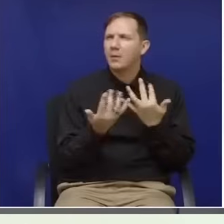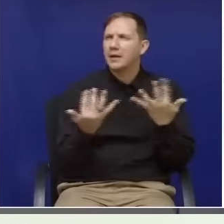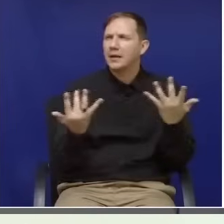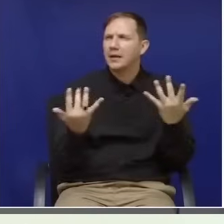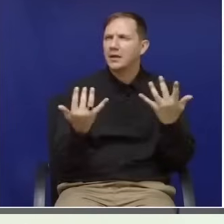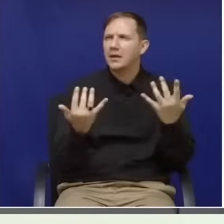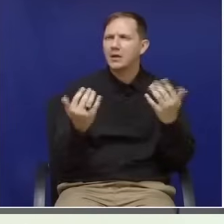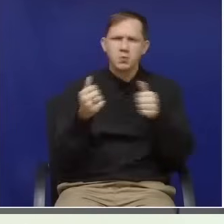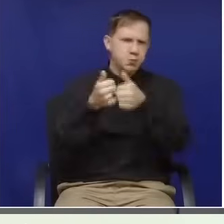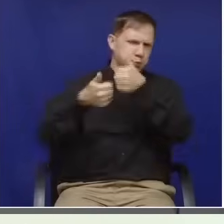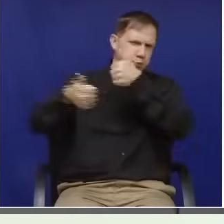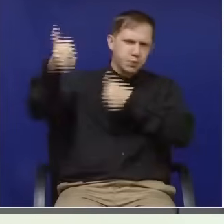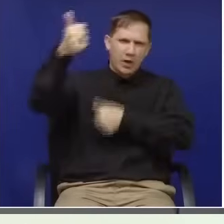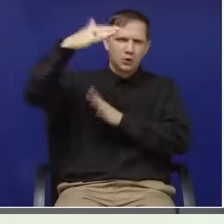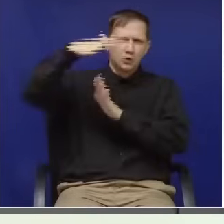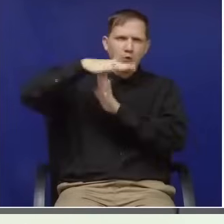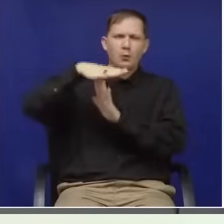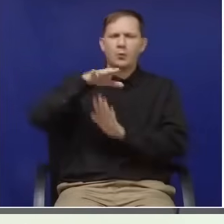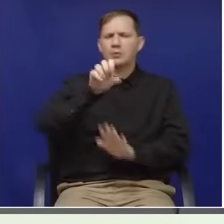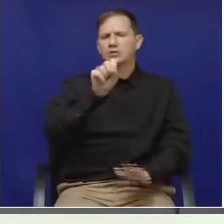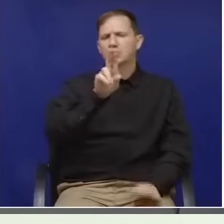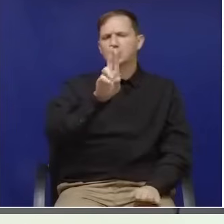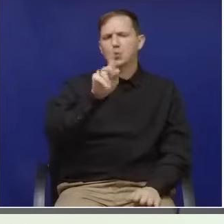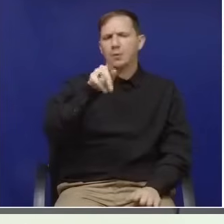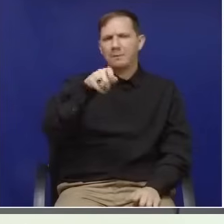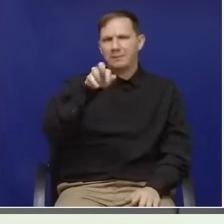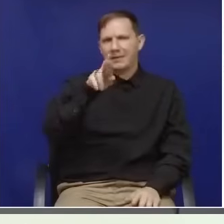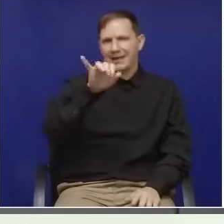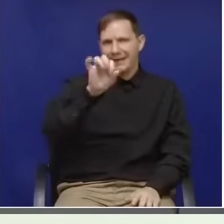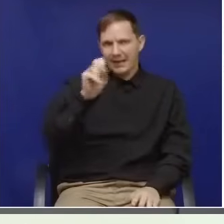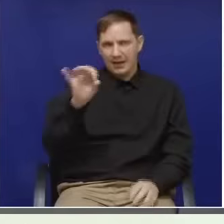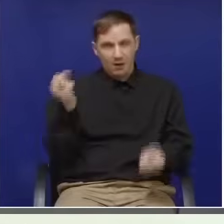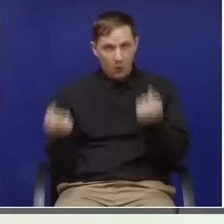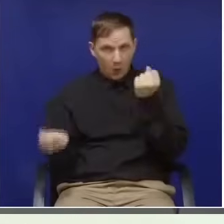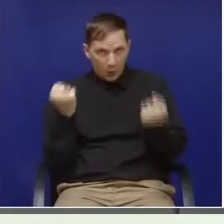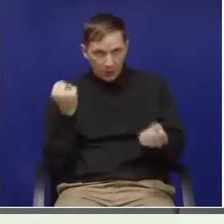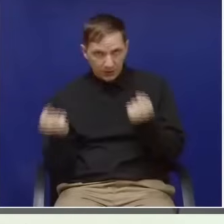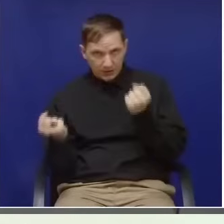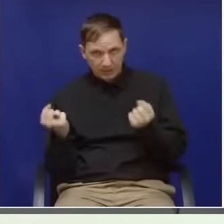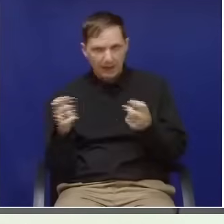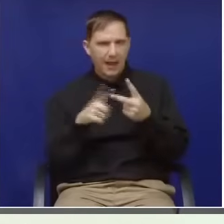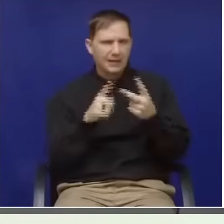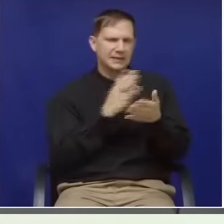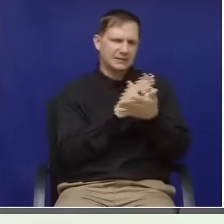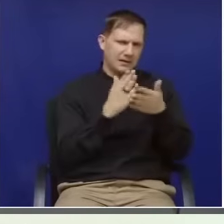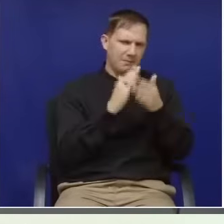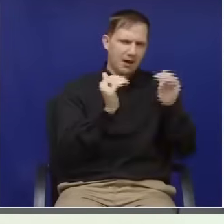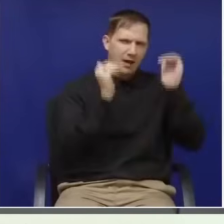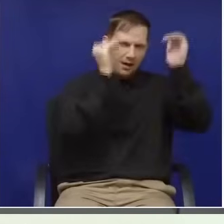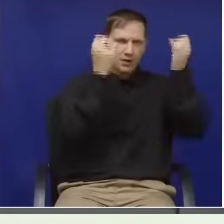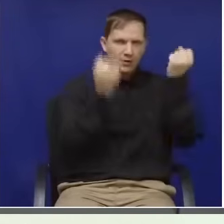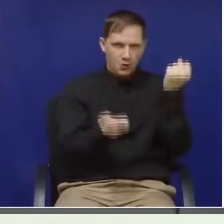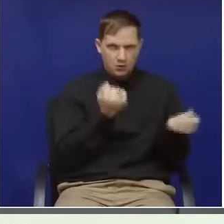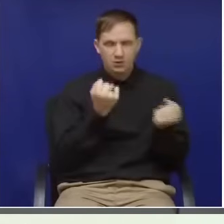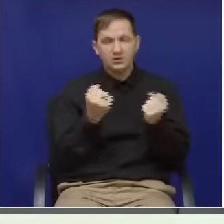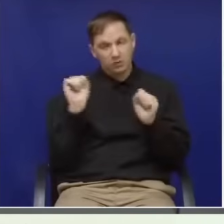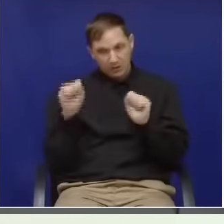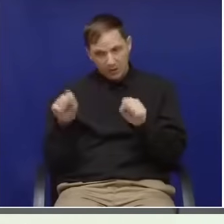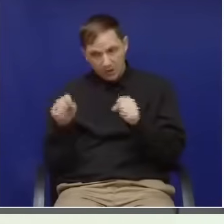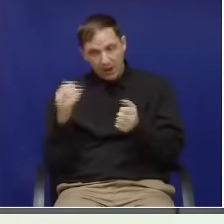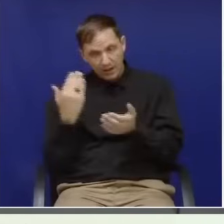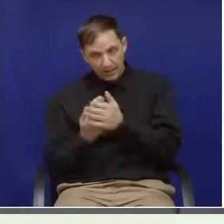So ayikakapheleli. So le nto sithethayo inyani sibhale phansi ungakwazi ukusijongela kuloo nto, hayi le